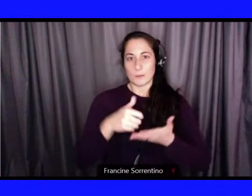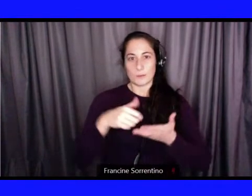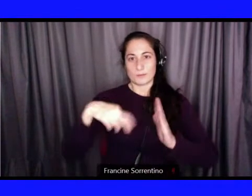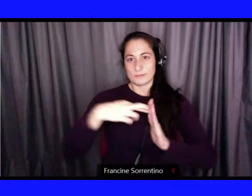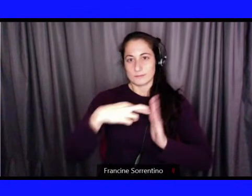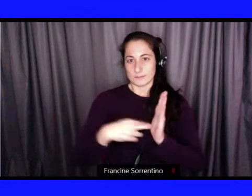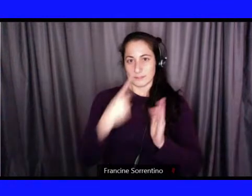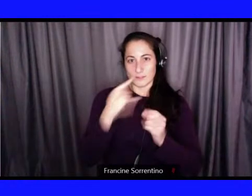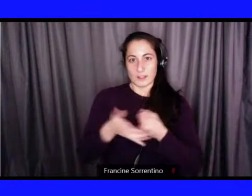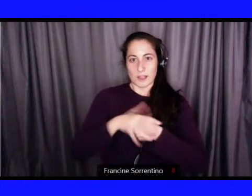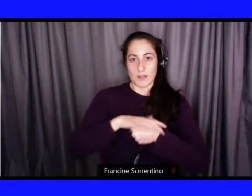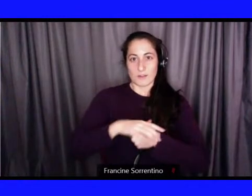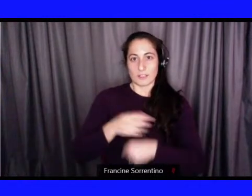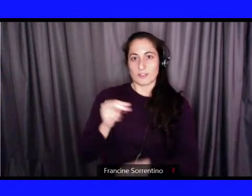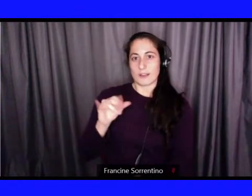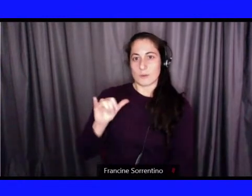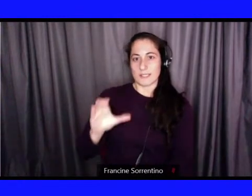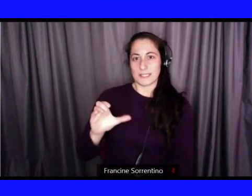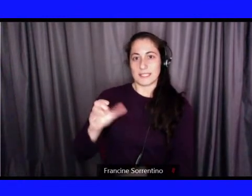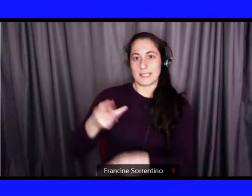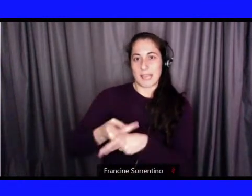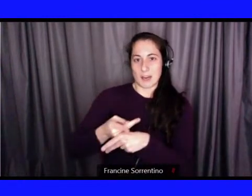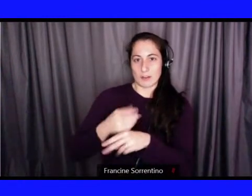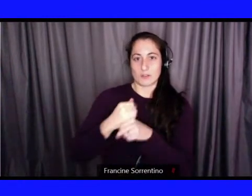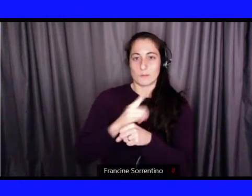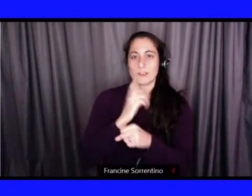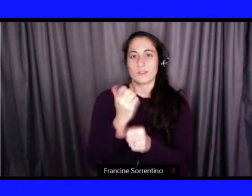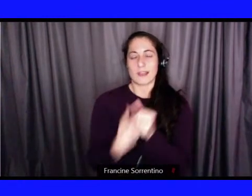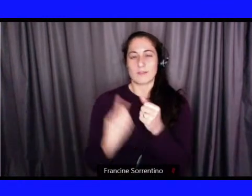404,000. We'll set a new target here for